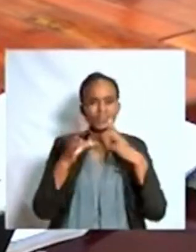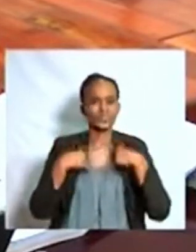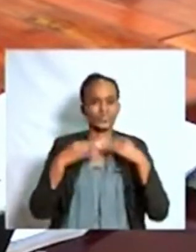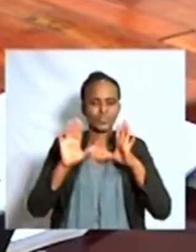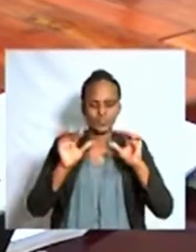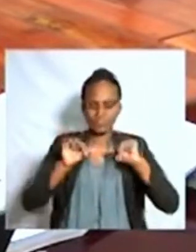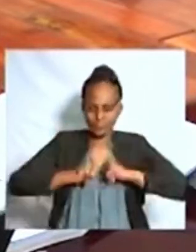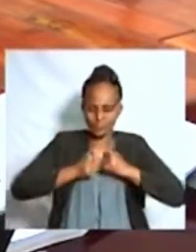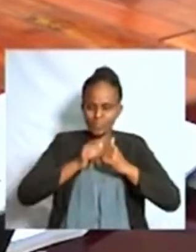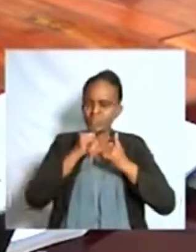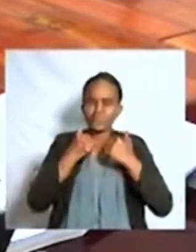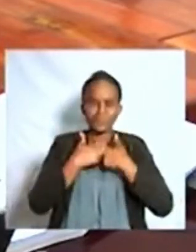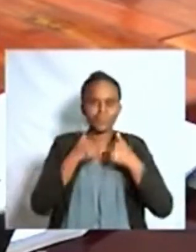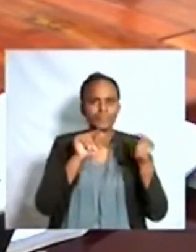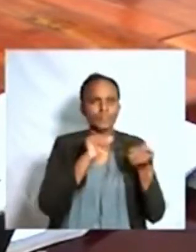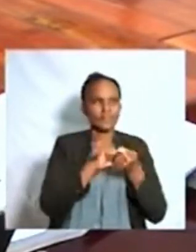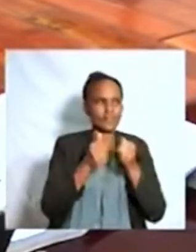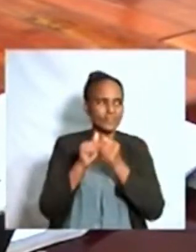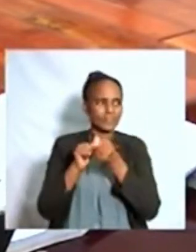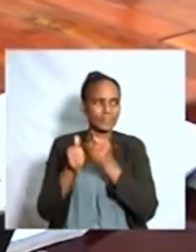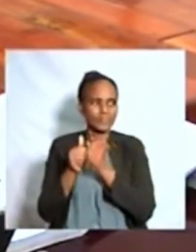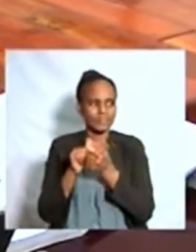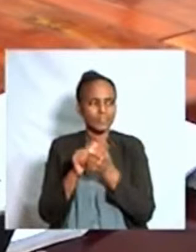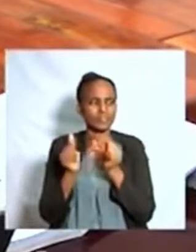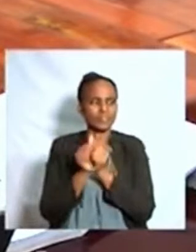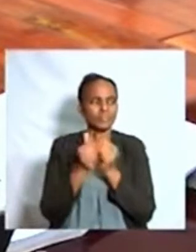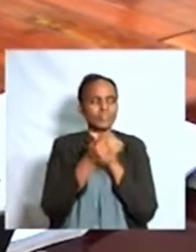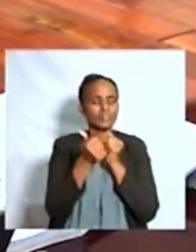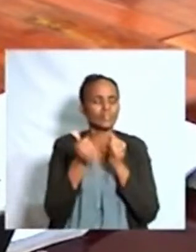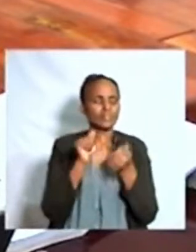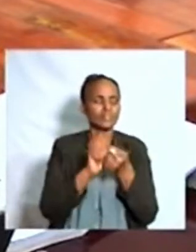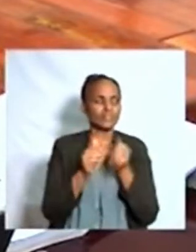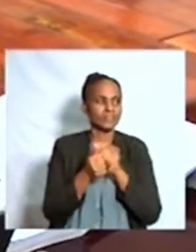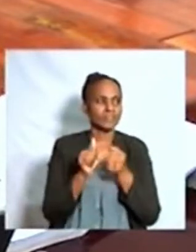do not have similar reoccurrence of those anomalies.